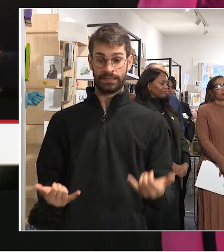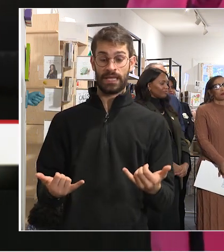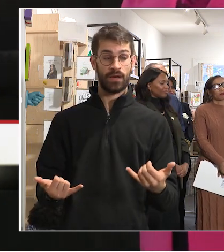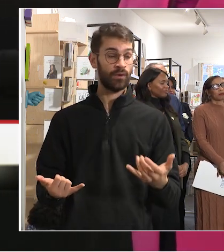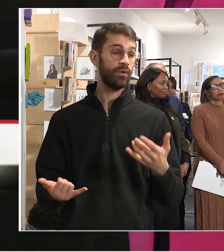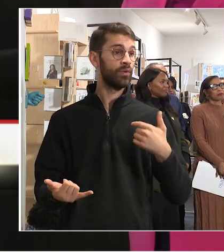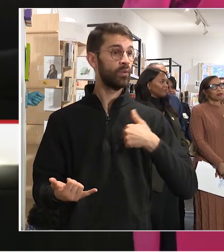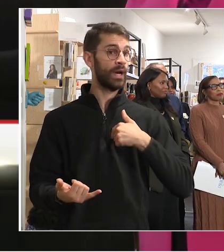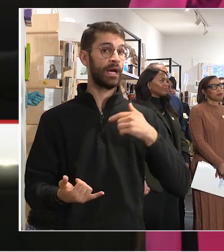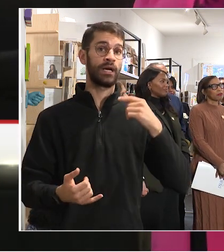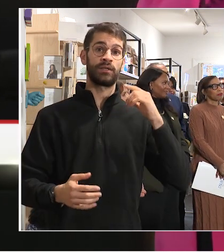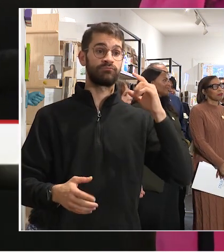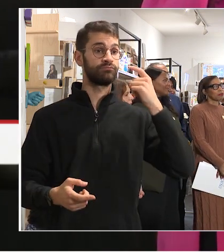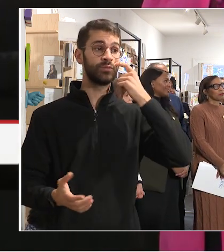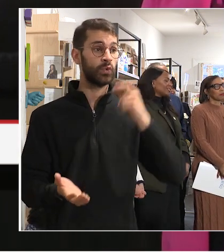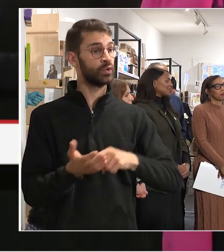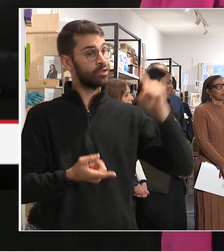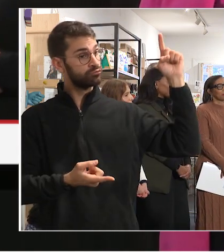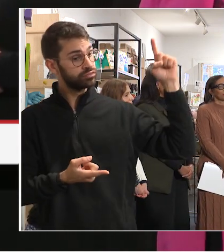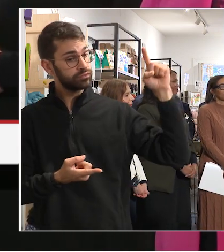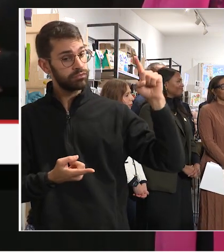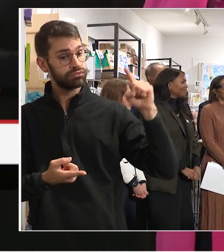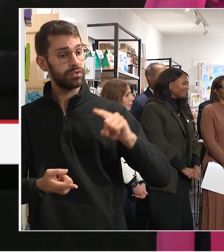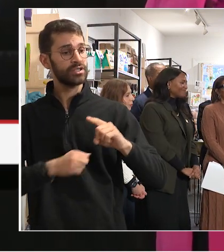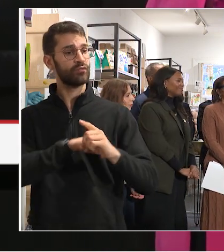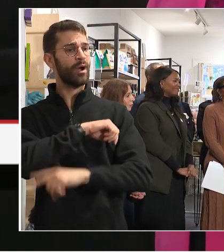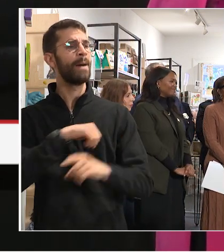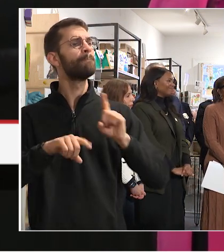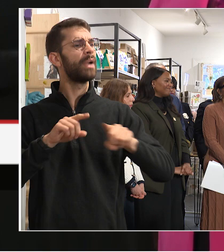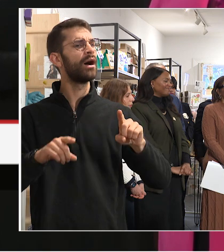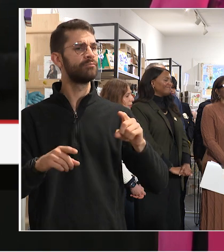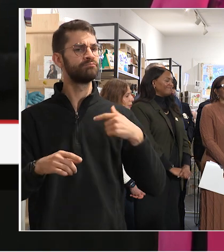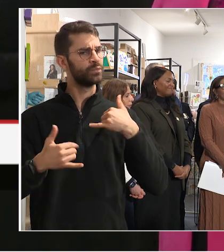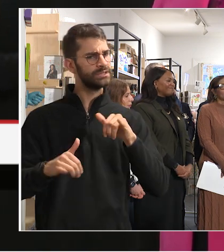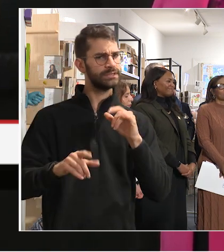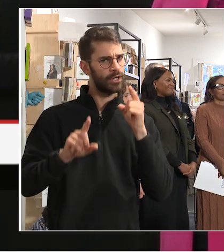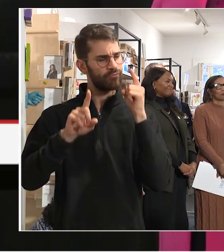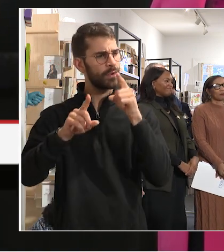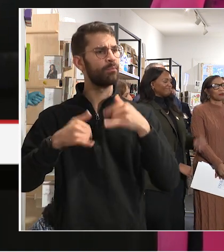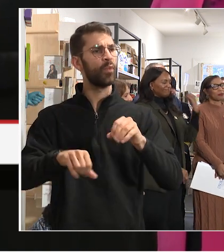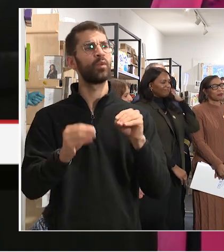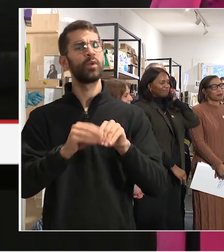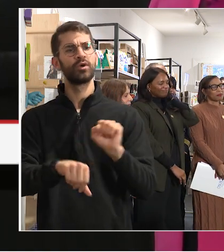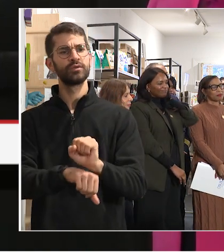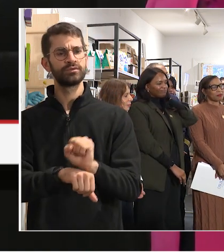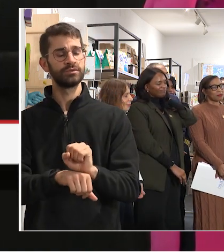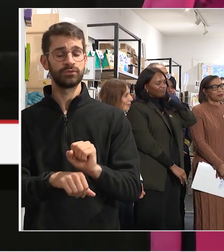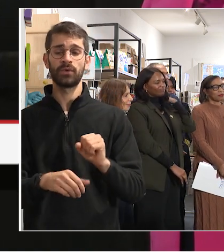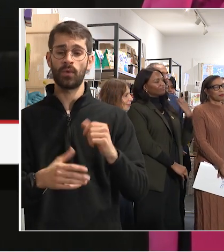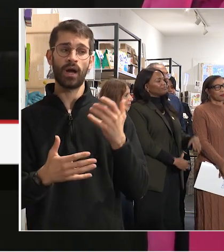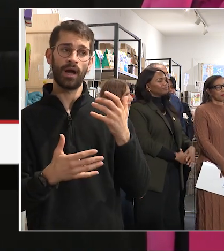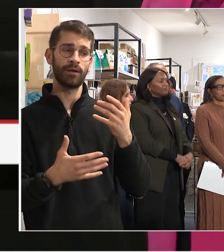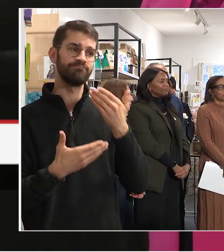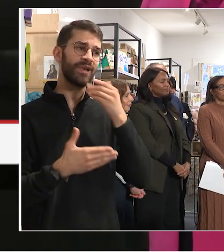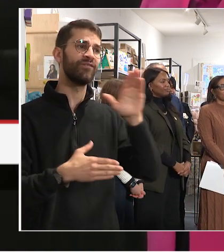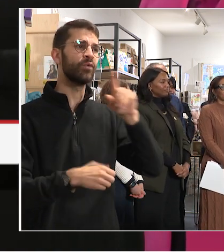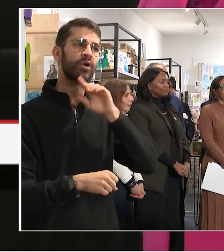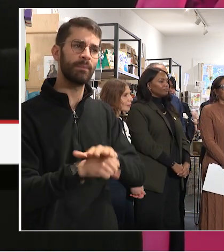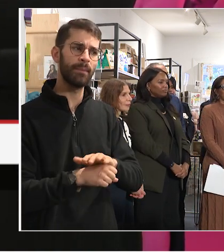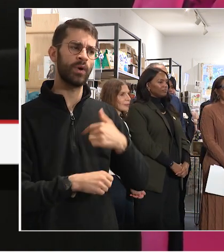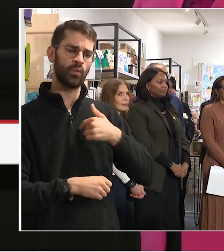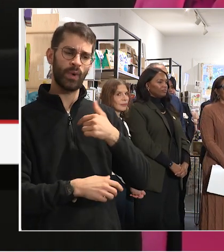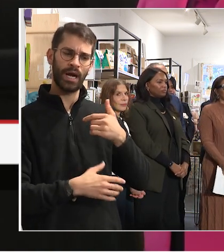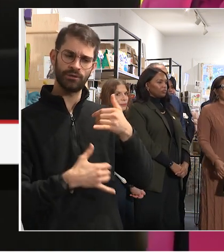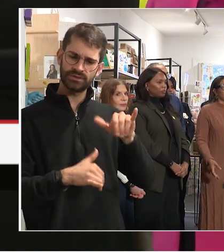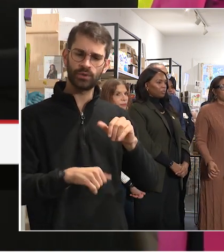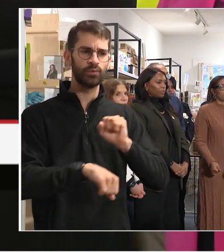significant reduction, but we still got a long ways to go. And I hold fast to that commitment, and you're trusting us to make sure that we continue to